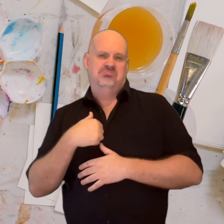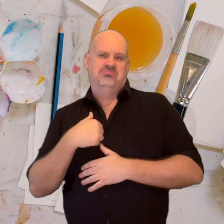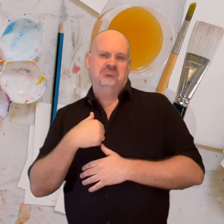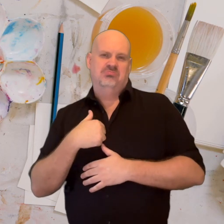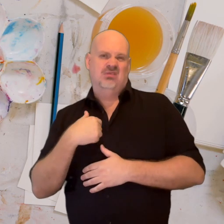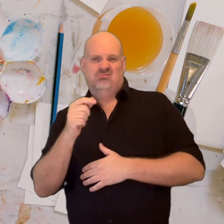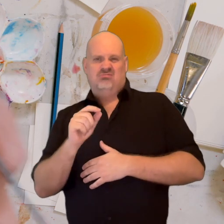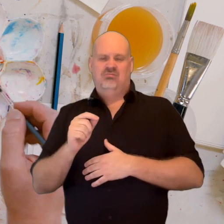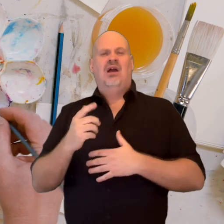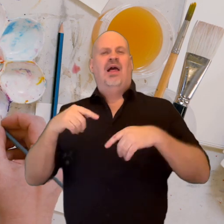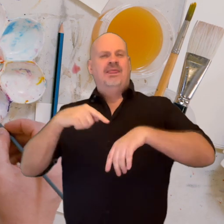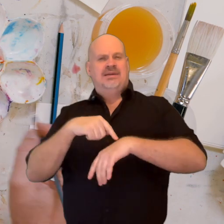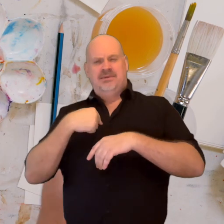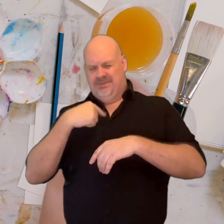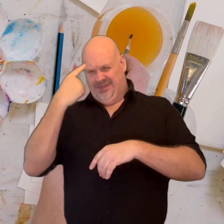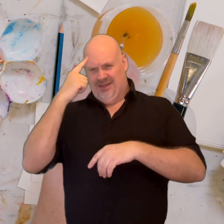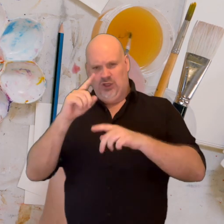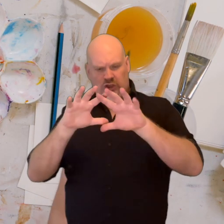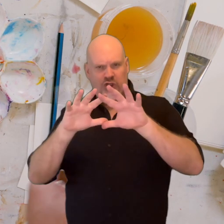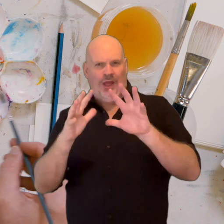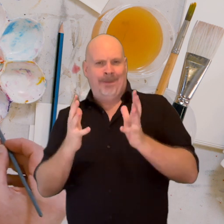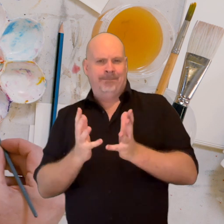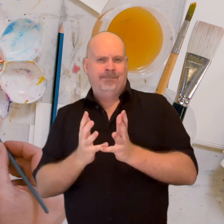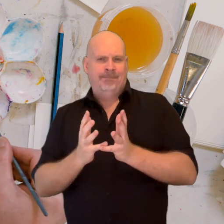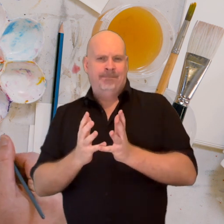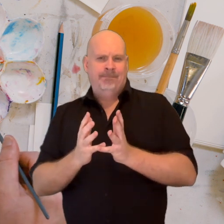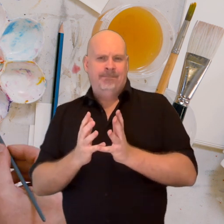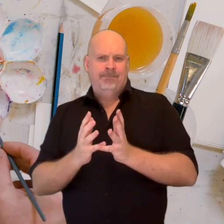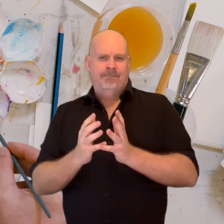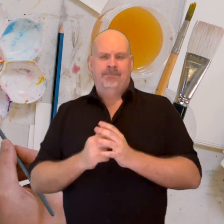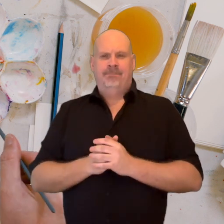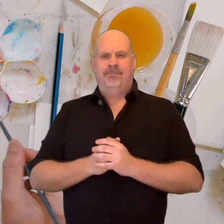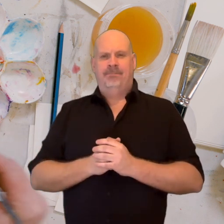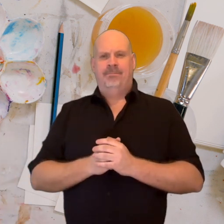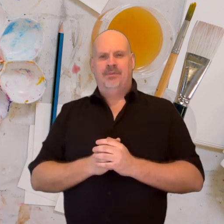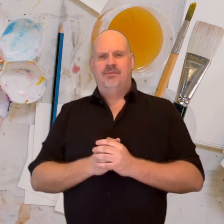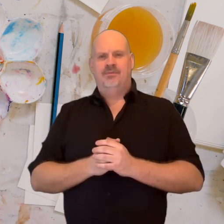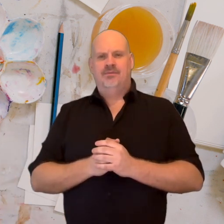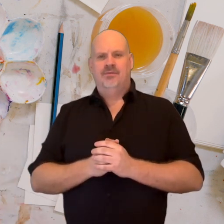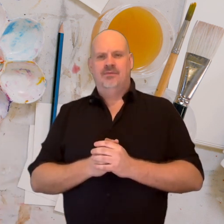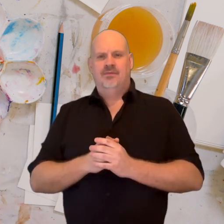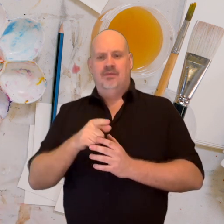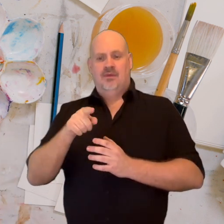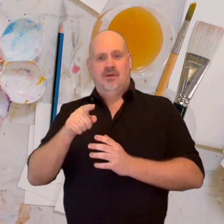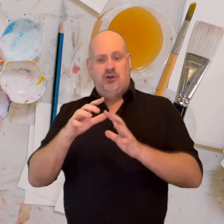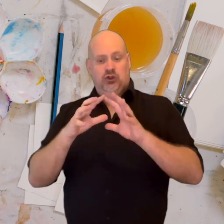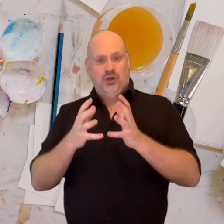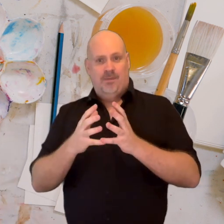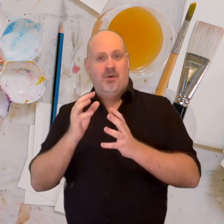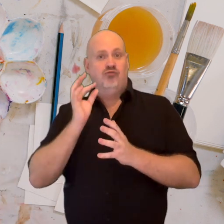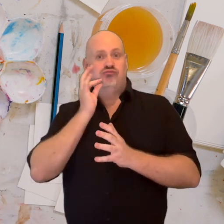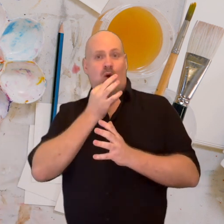I'm really thinking about the shape that a rose has when it's fully